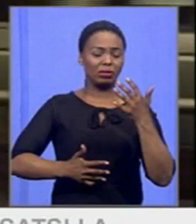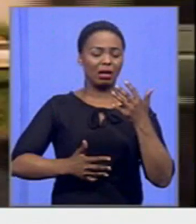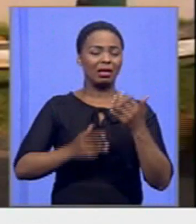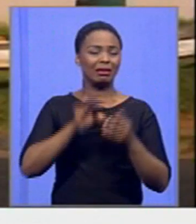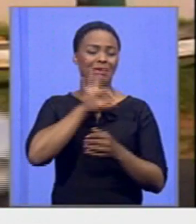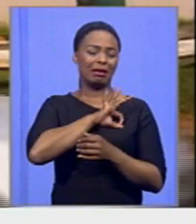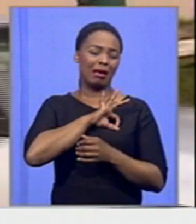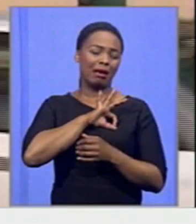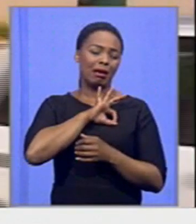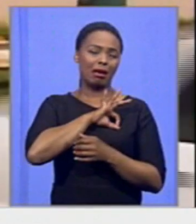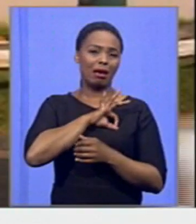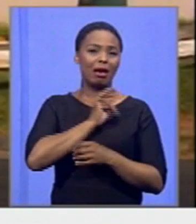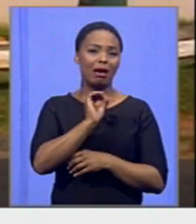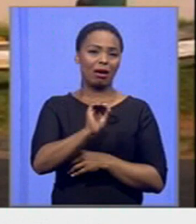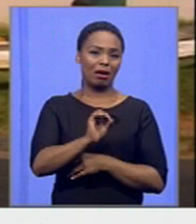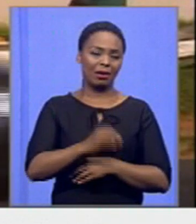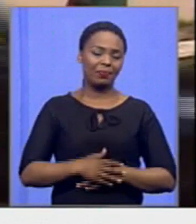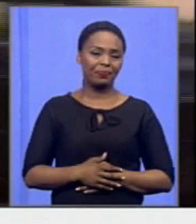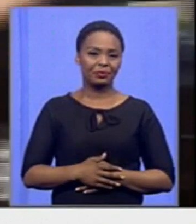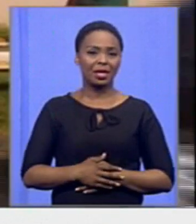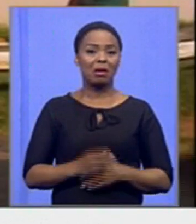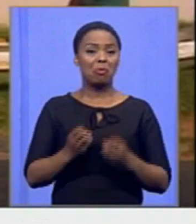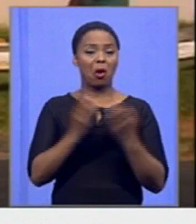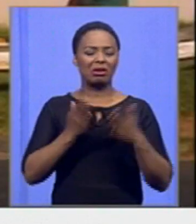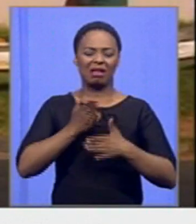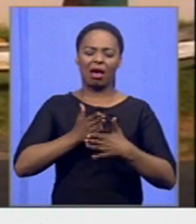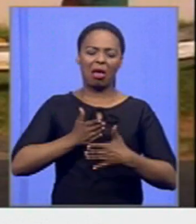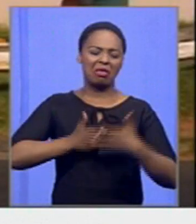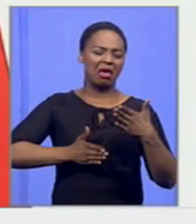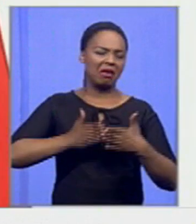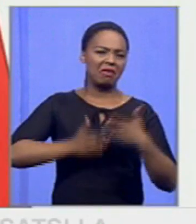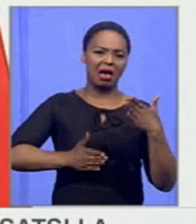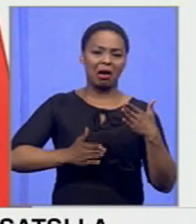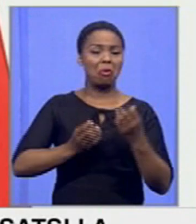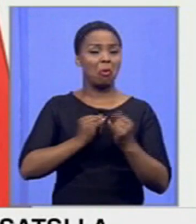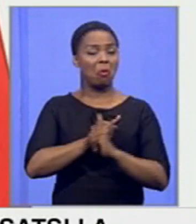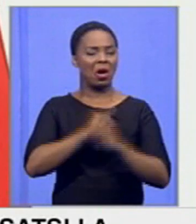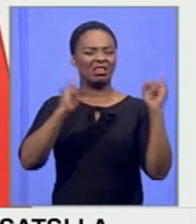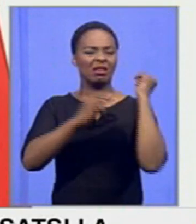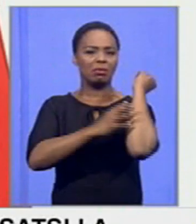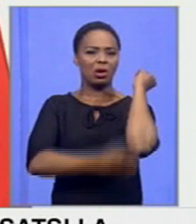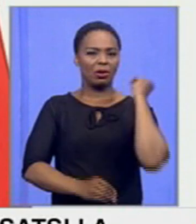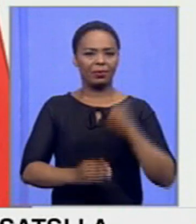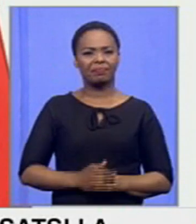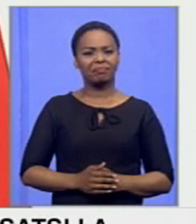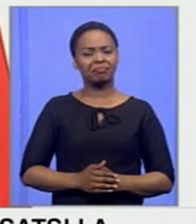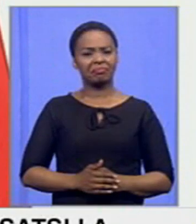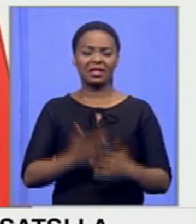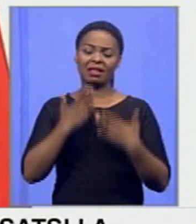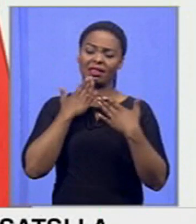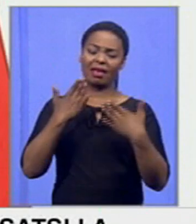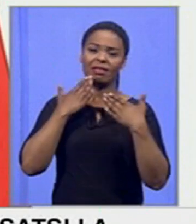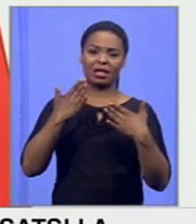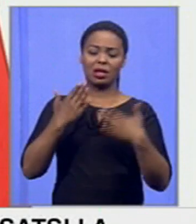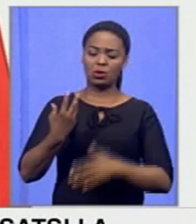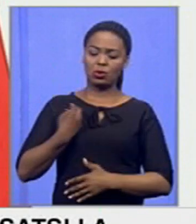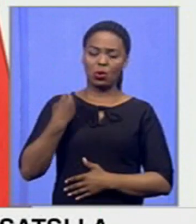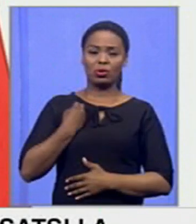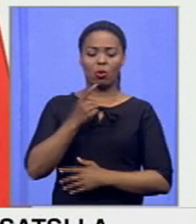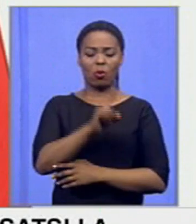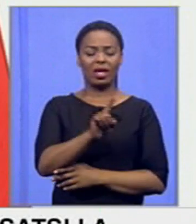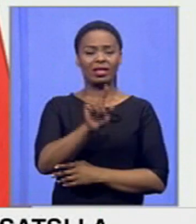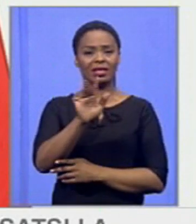la mesebetsi, maemo a hlokang tekatekano le bofuma. We remain grateful to the youth of 1976